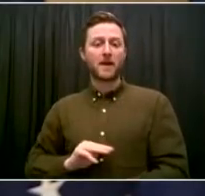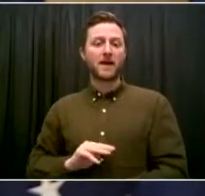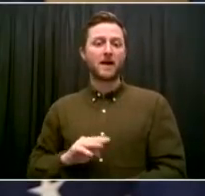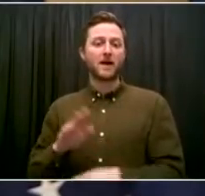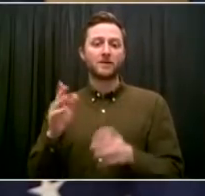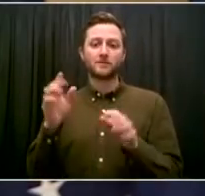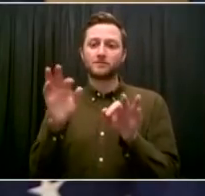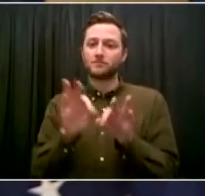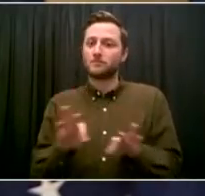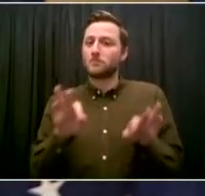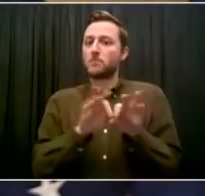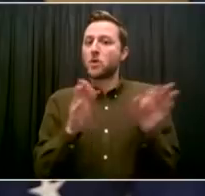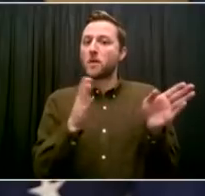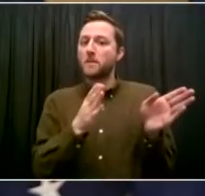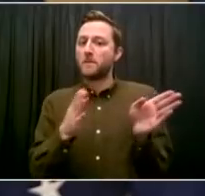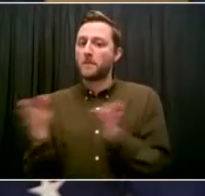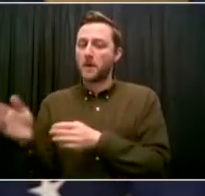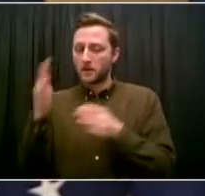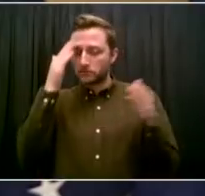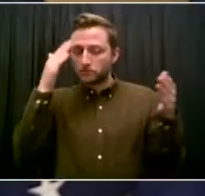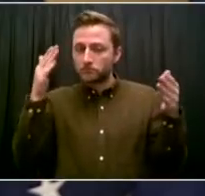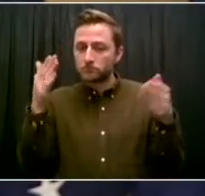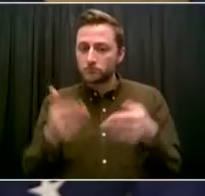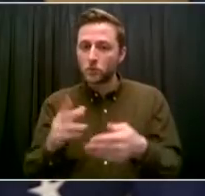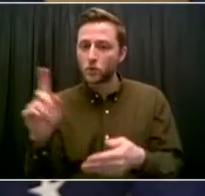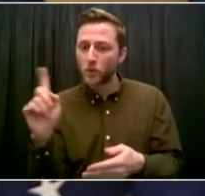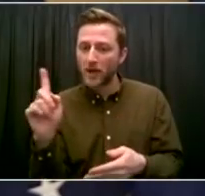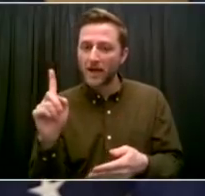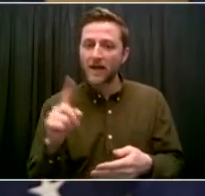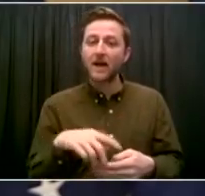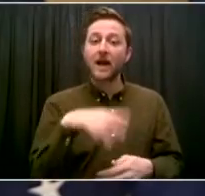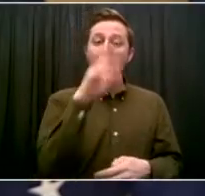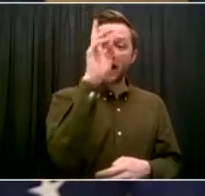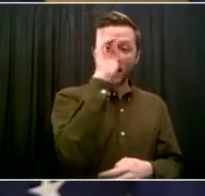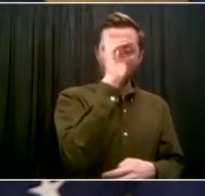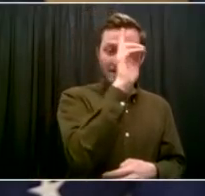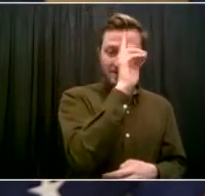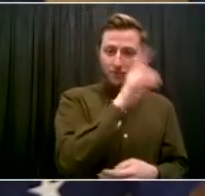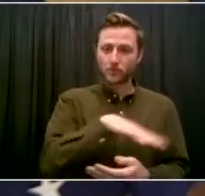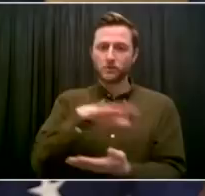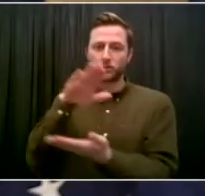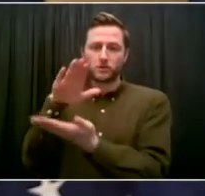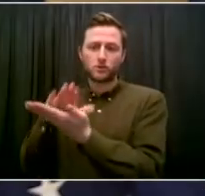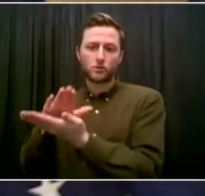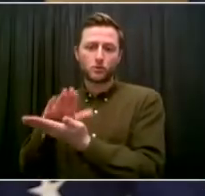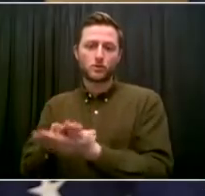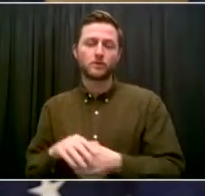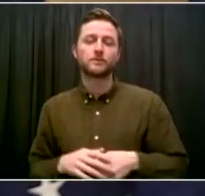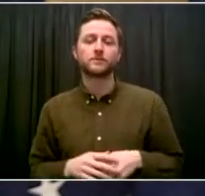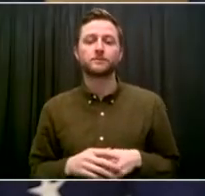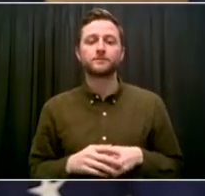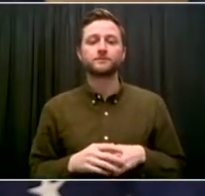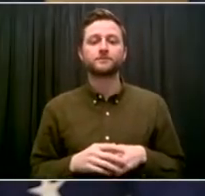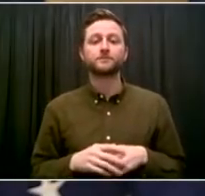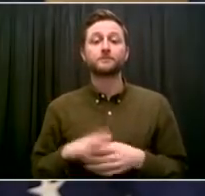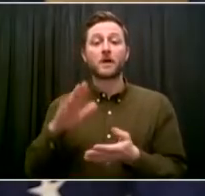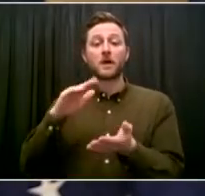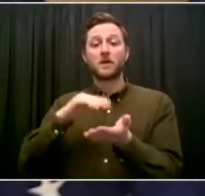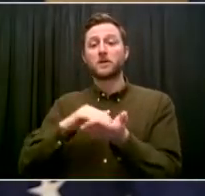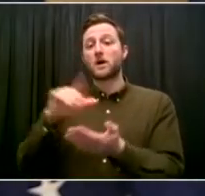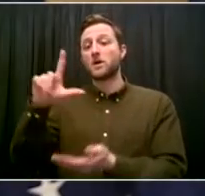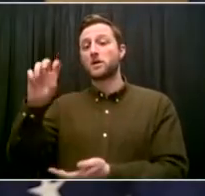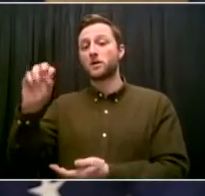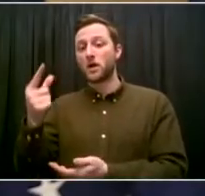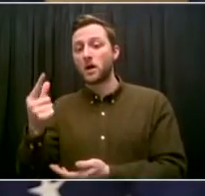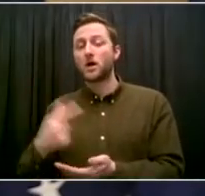Massively expanding testing in schools this month, thanks to Dr. Long and Dr. Katz, helped over 25,000